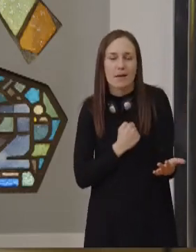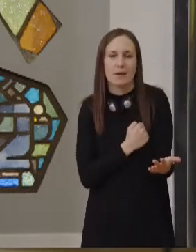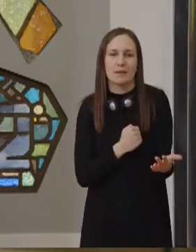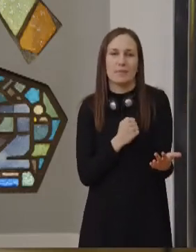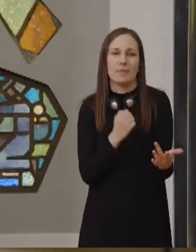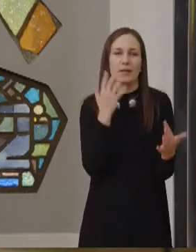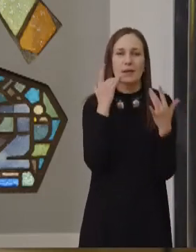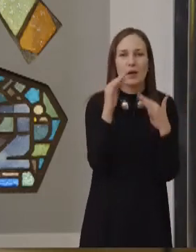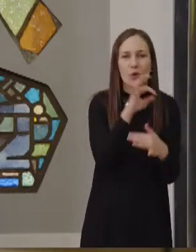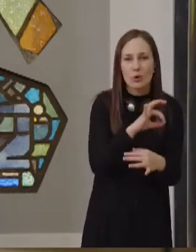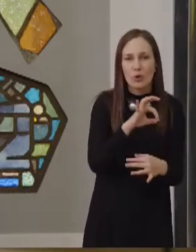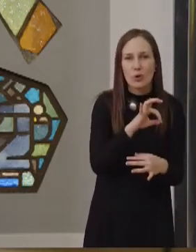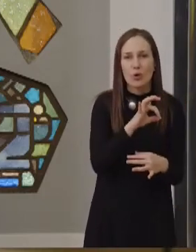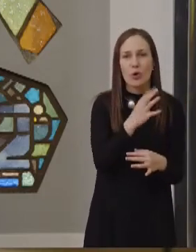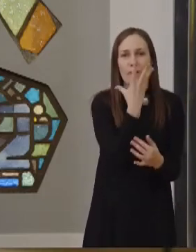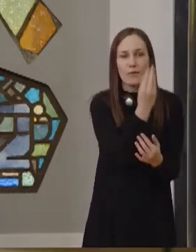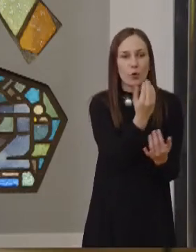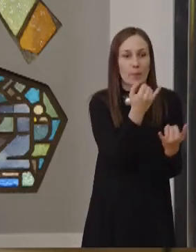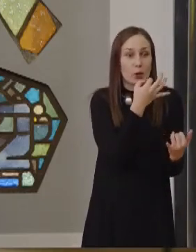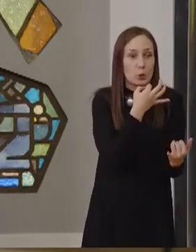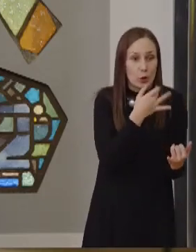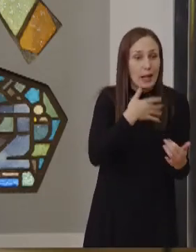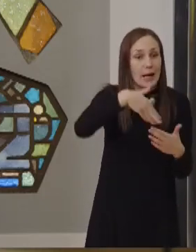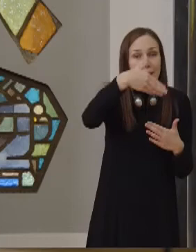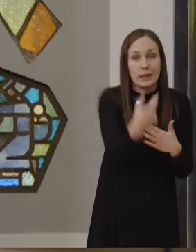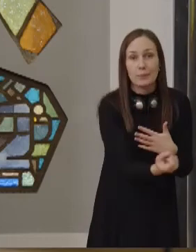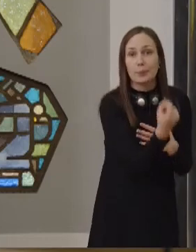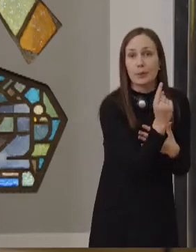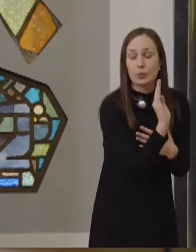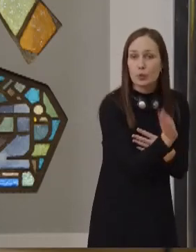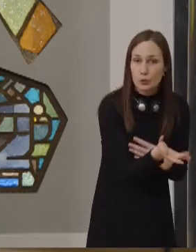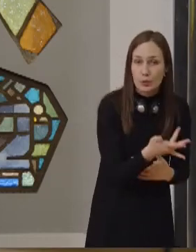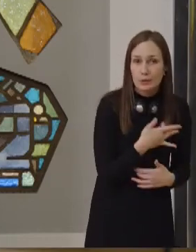have politics, manipulation and theories.